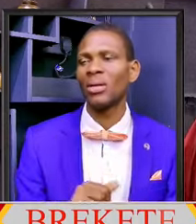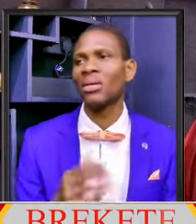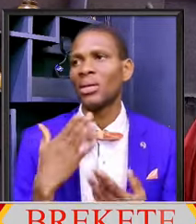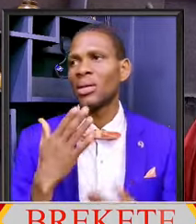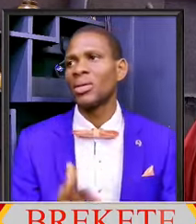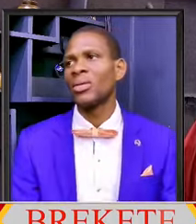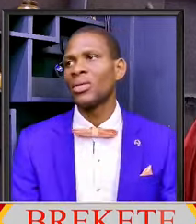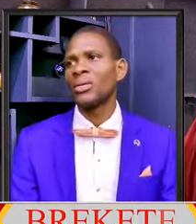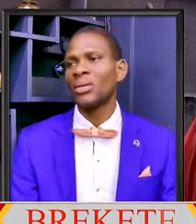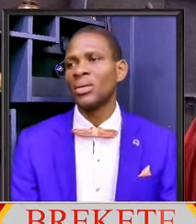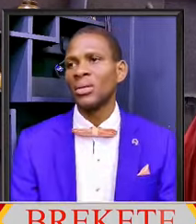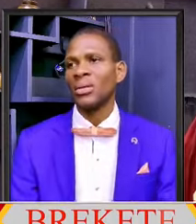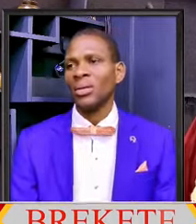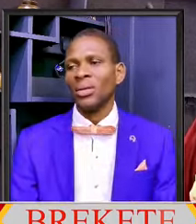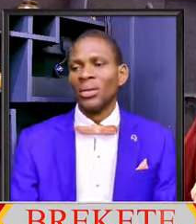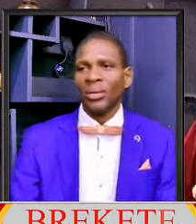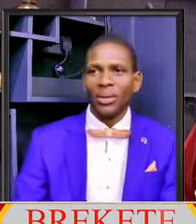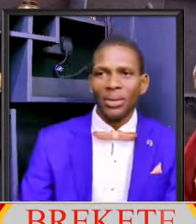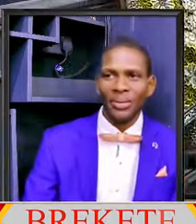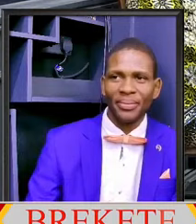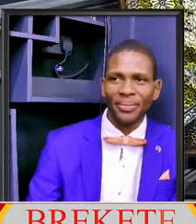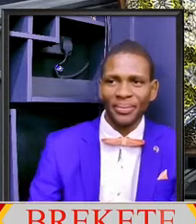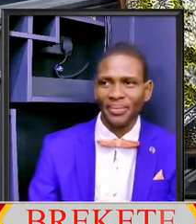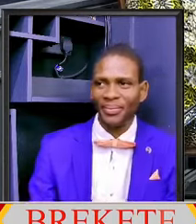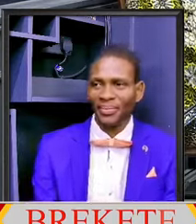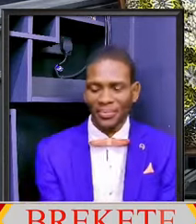Thank you. Yes, thank you.